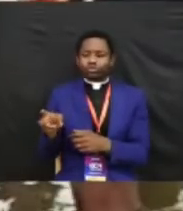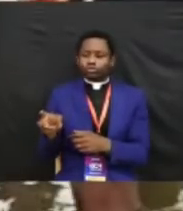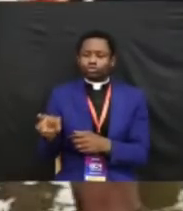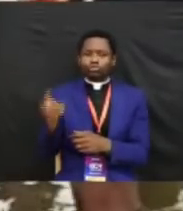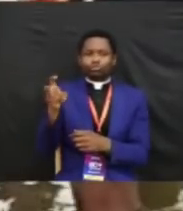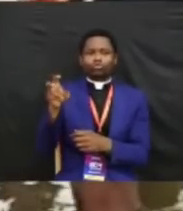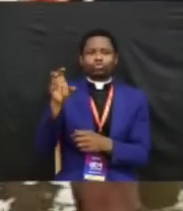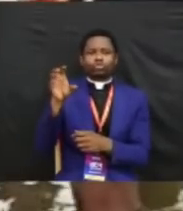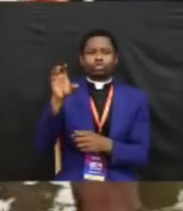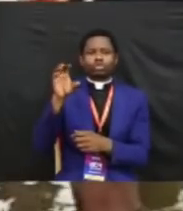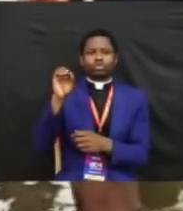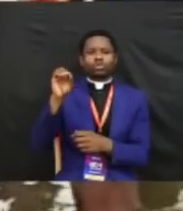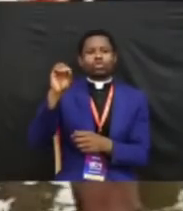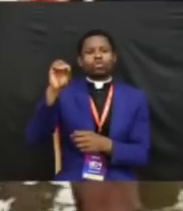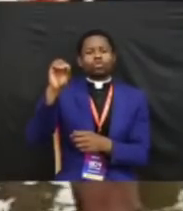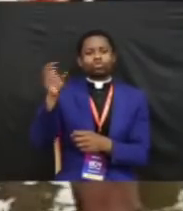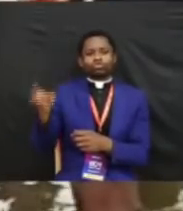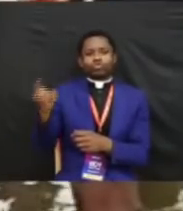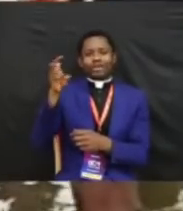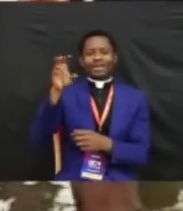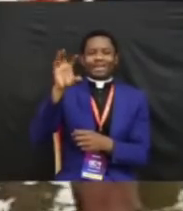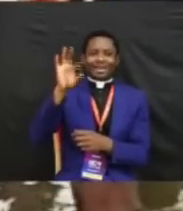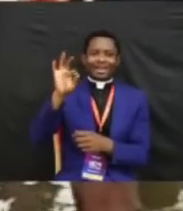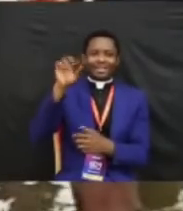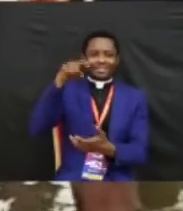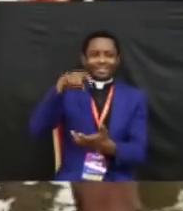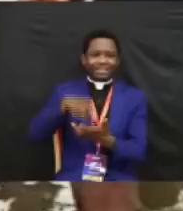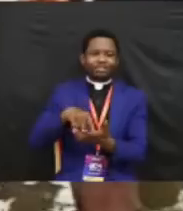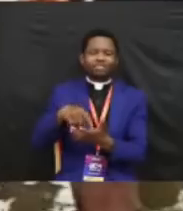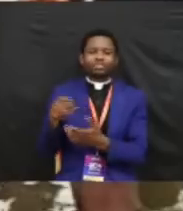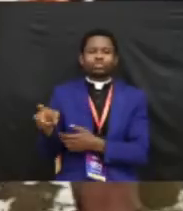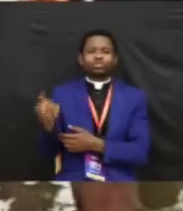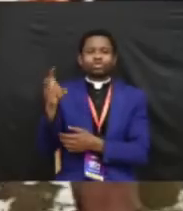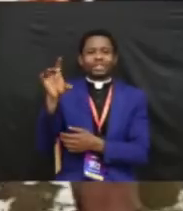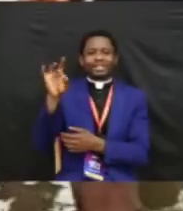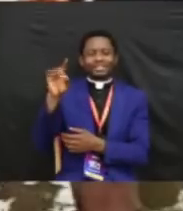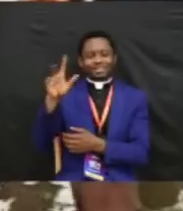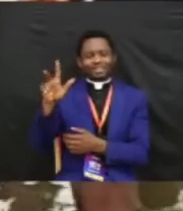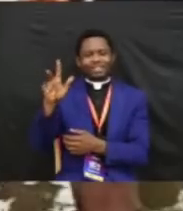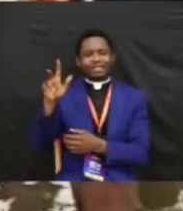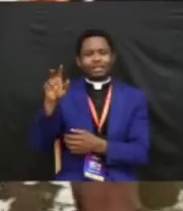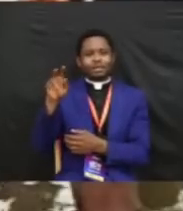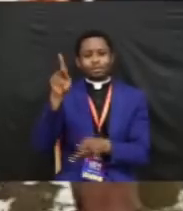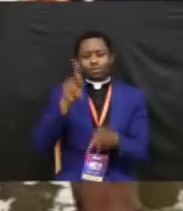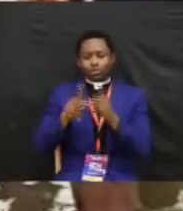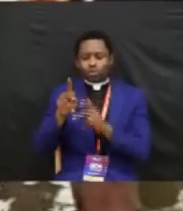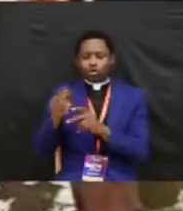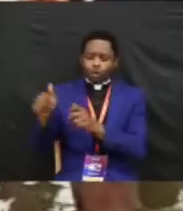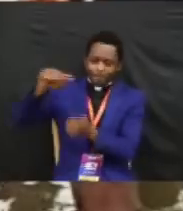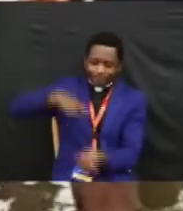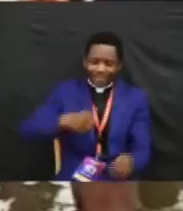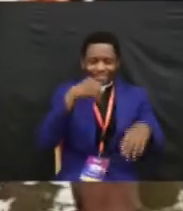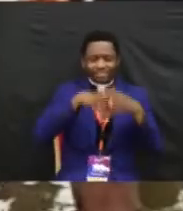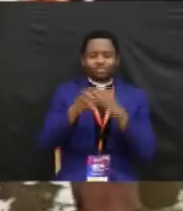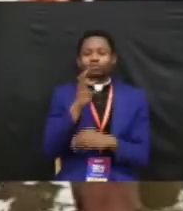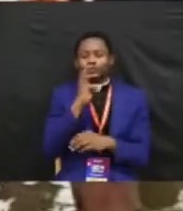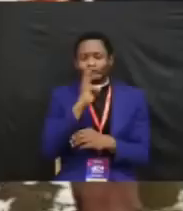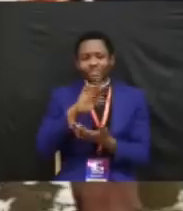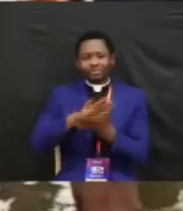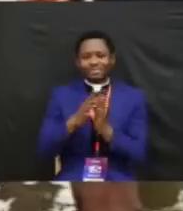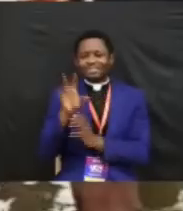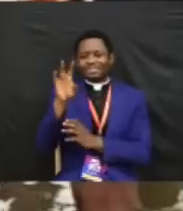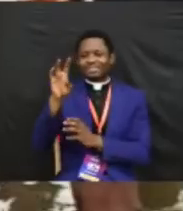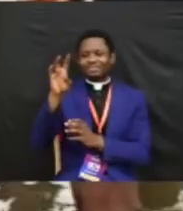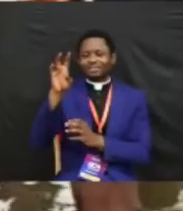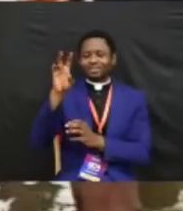of these souls were baptized in water, representing 72.6 6% of the souls